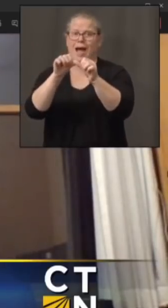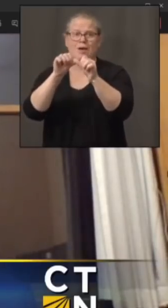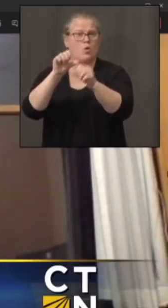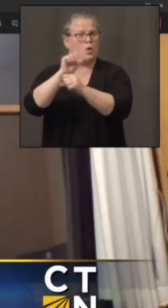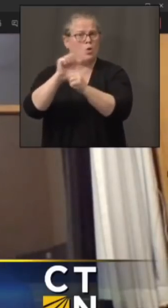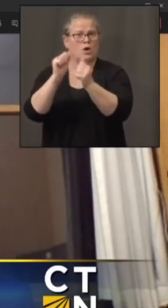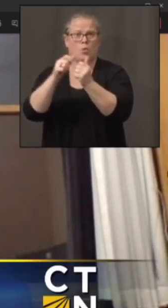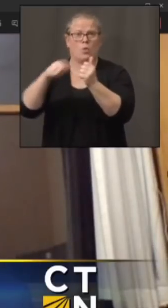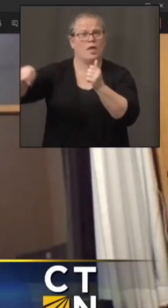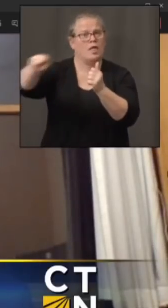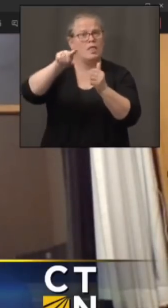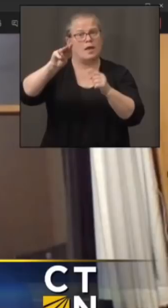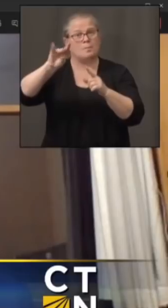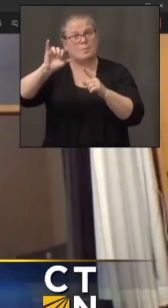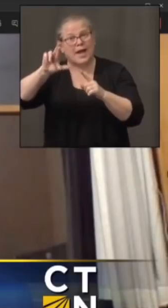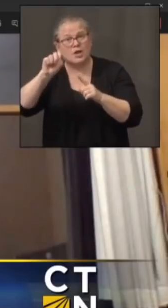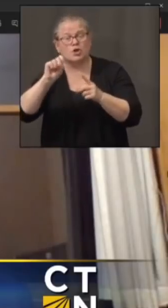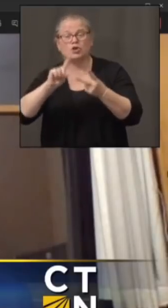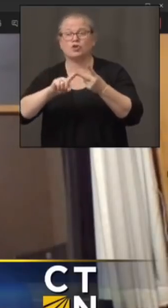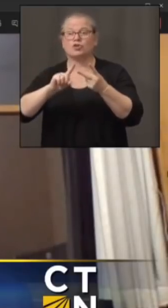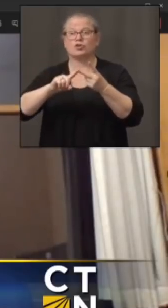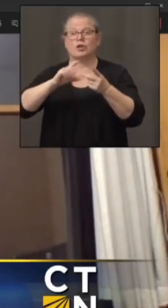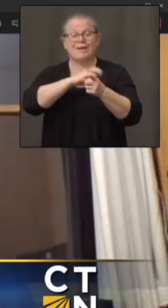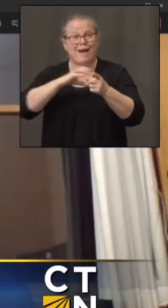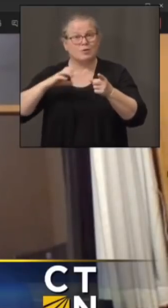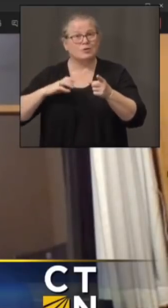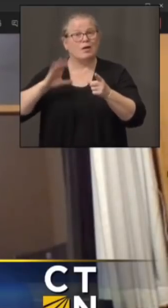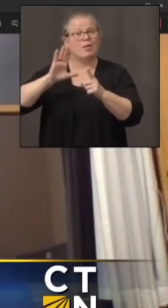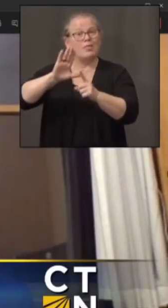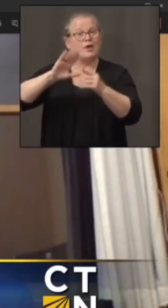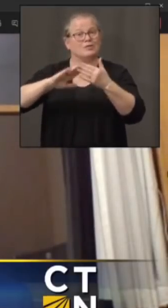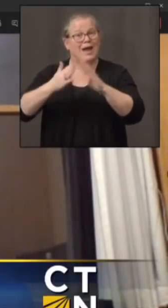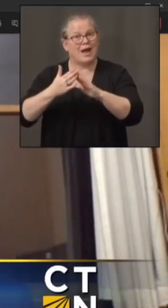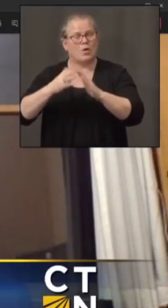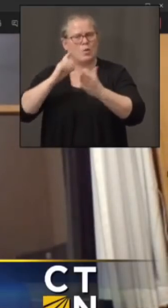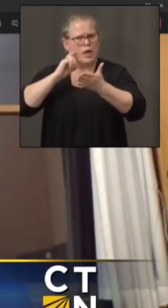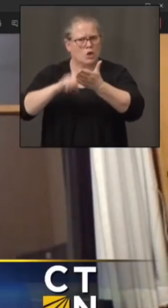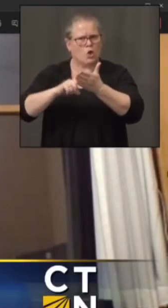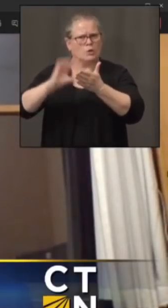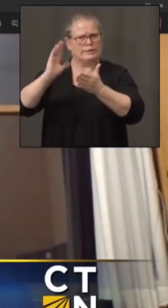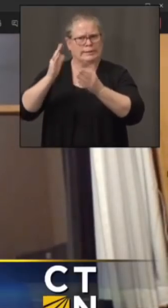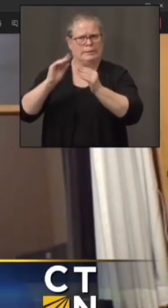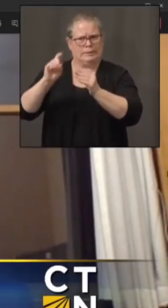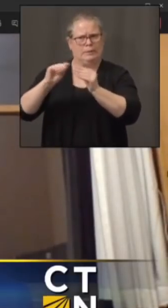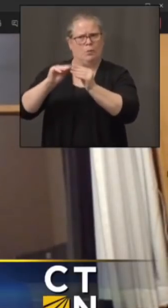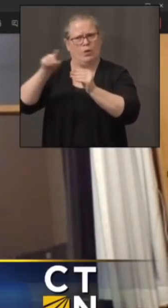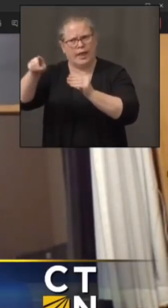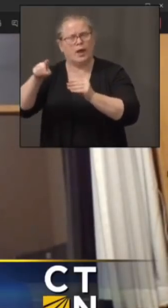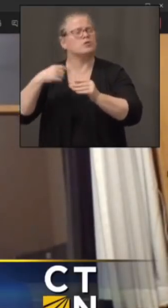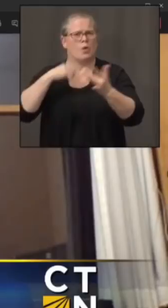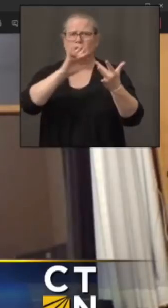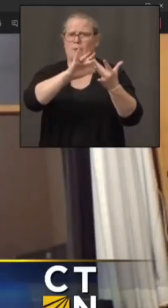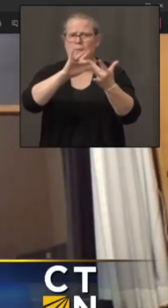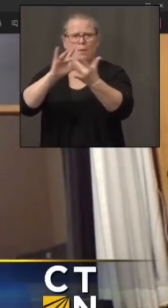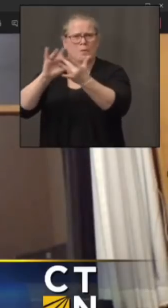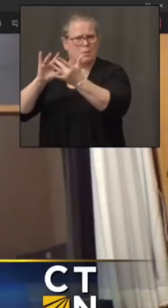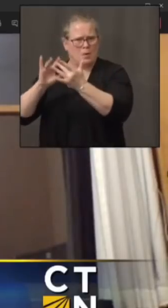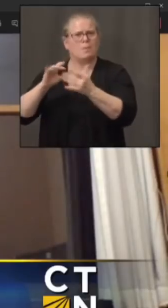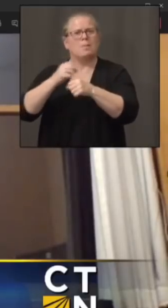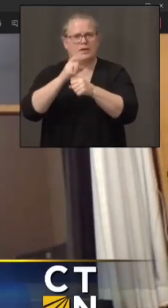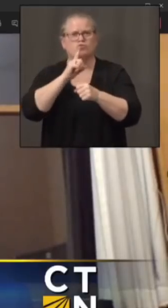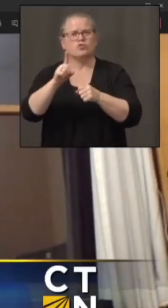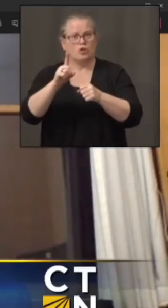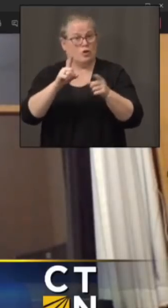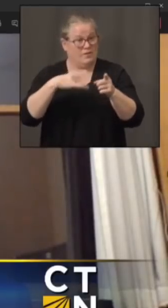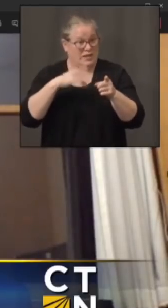the local mayors and first selectmen where they see gaps, and so we're in constant dialogue with all those folks to make sure we're getting testing out to everyone who